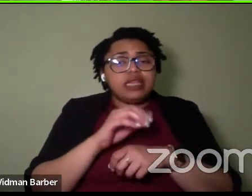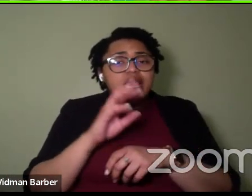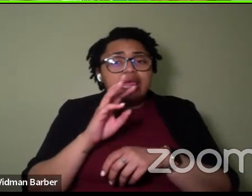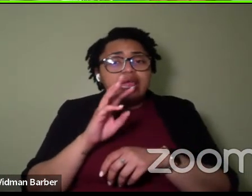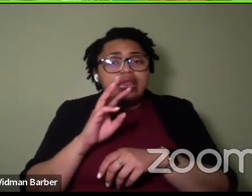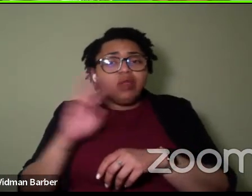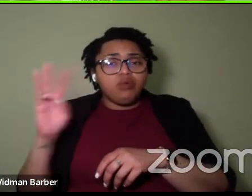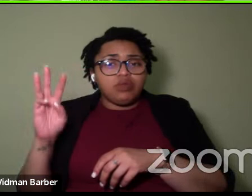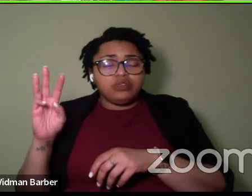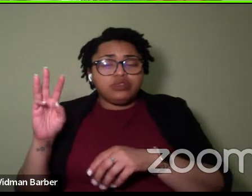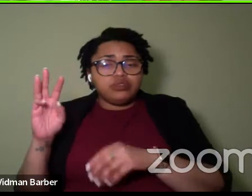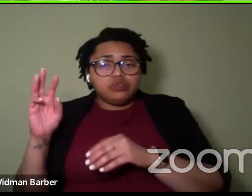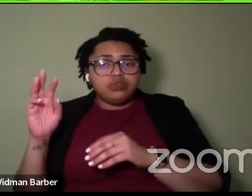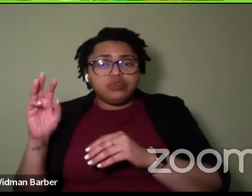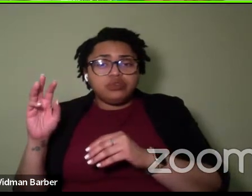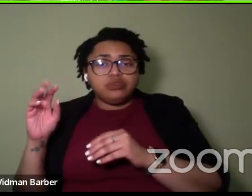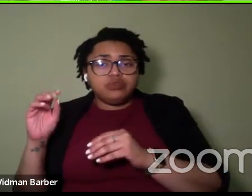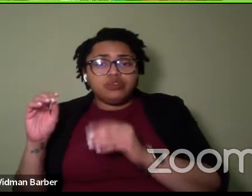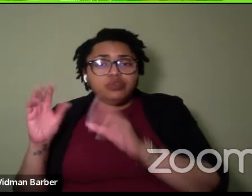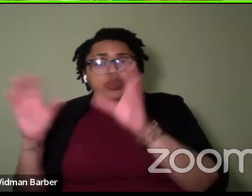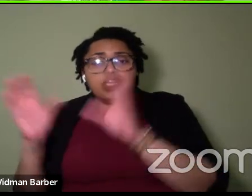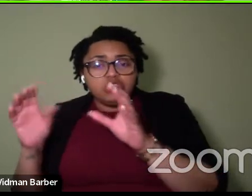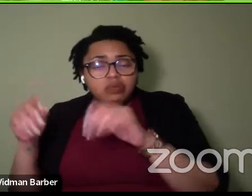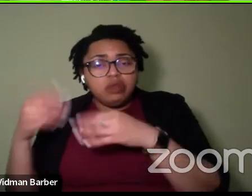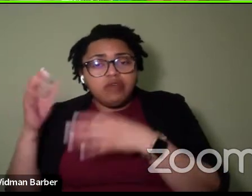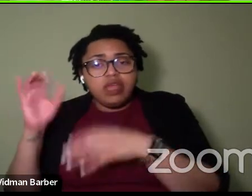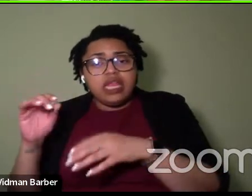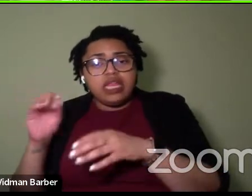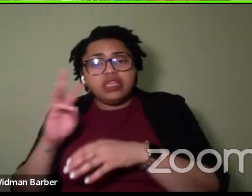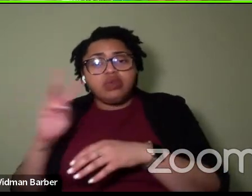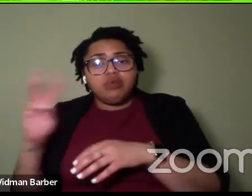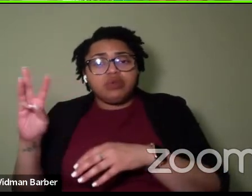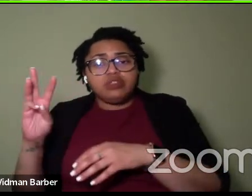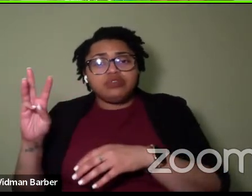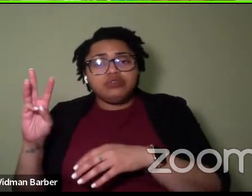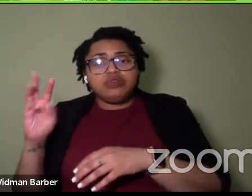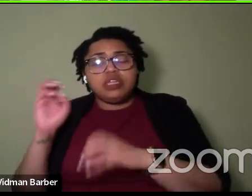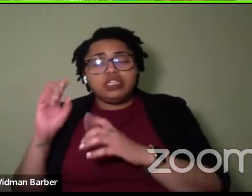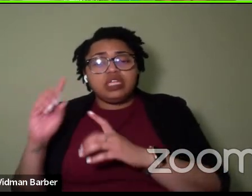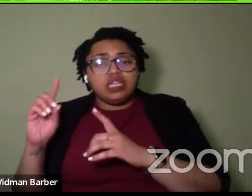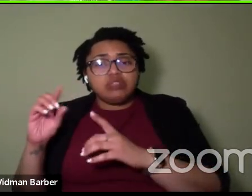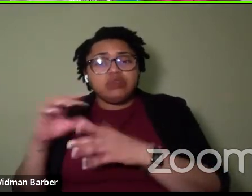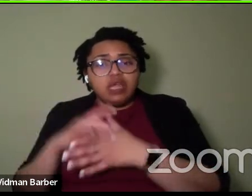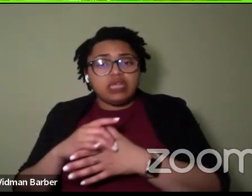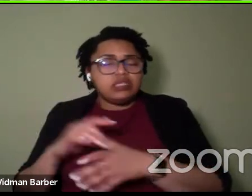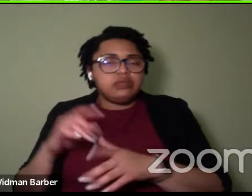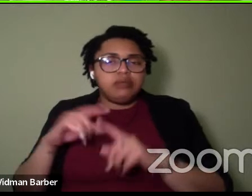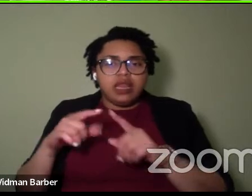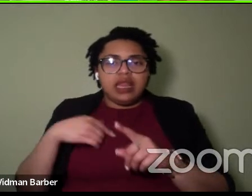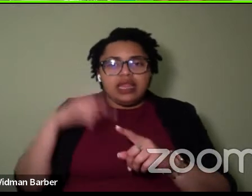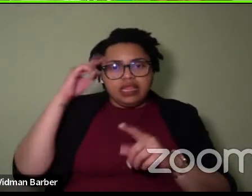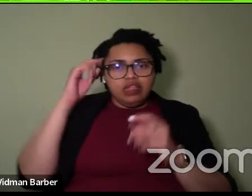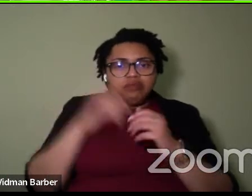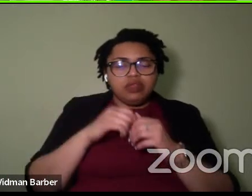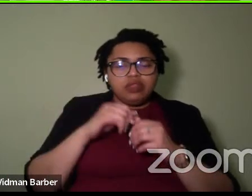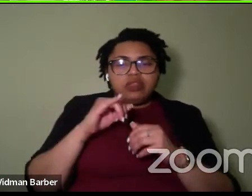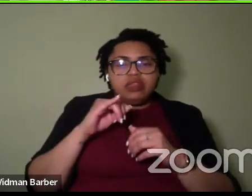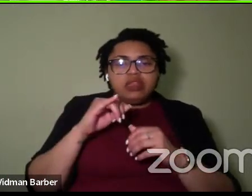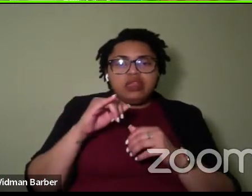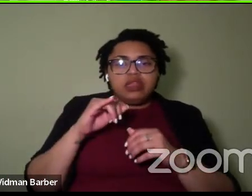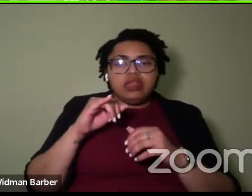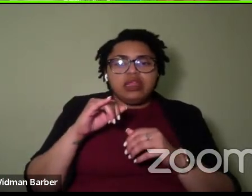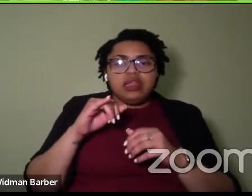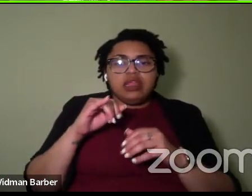Western education context. And I think that with Indigenous sciences, it's important to make room for Indigenous peoples